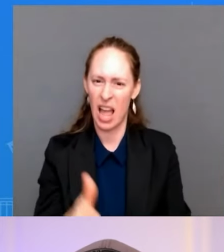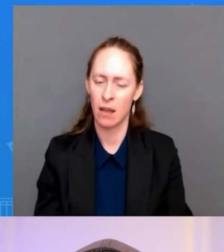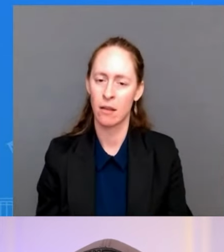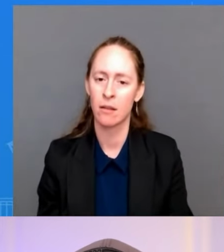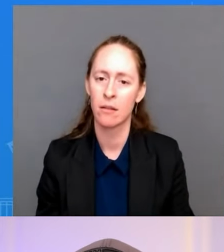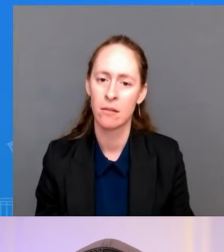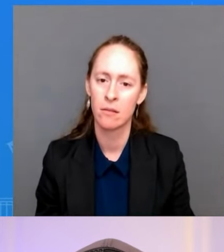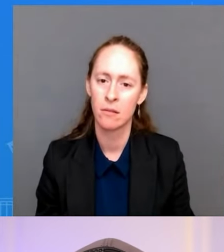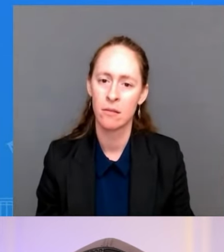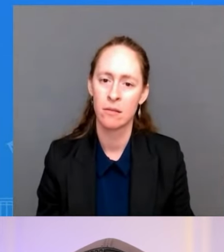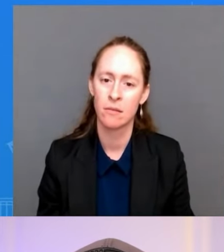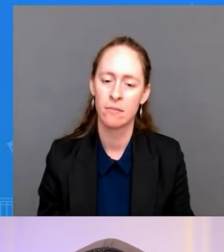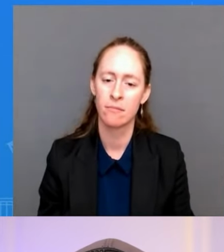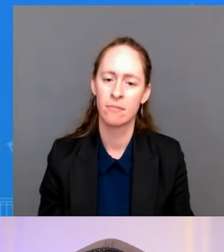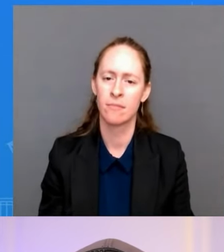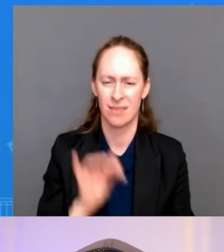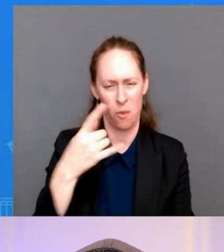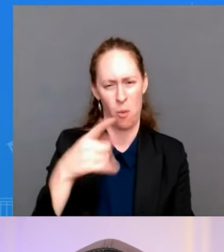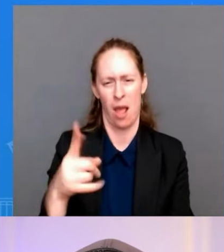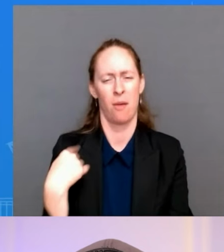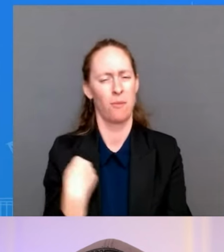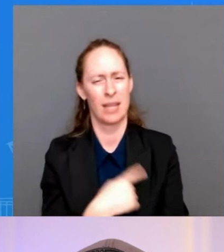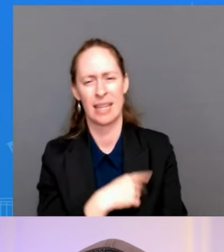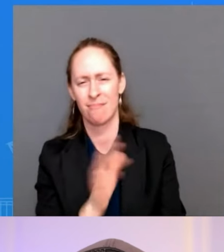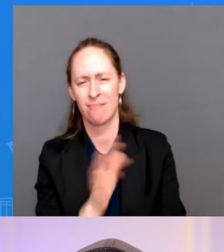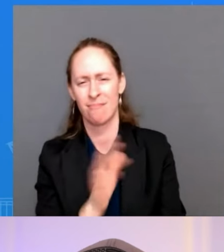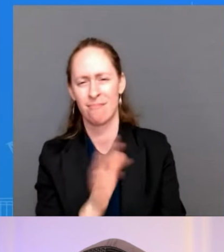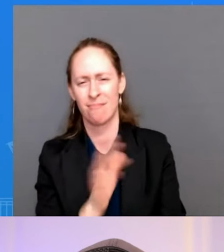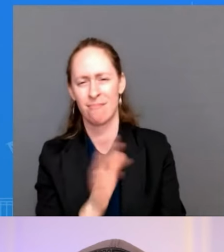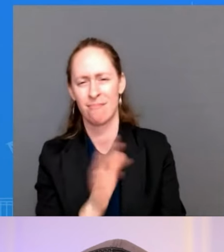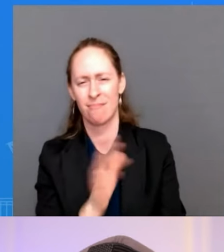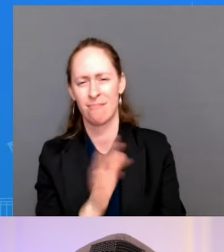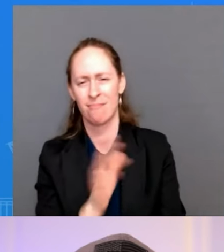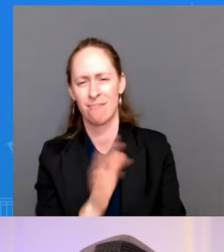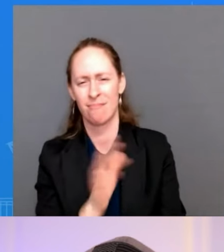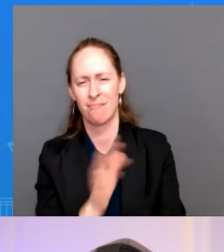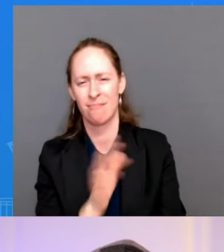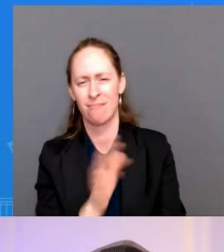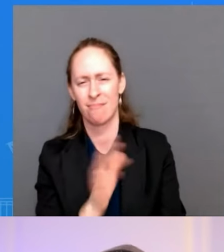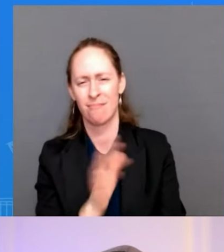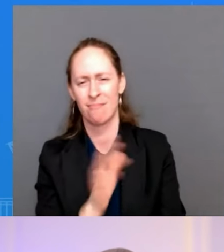the complete, absolute, complete opposite. And just no, you're not. No, you're not.